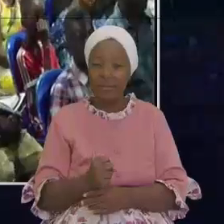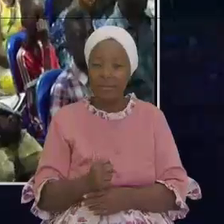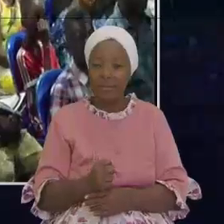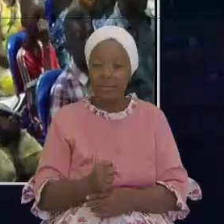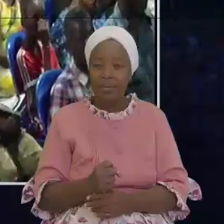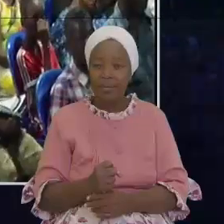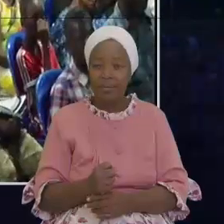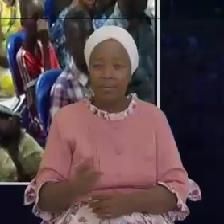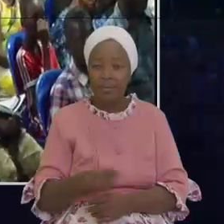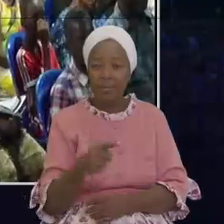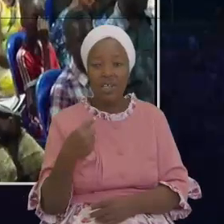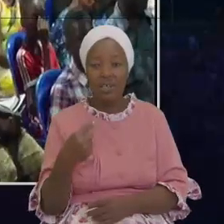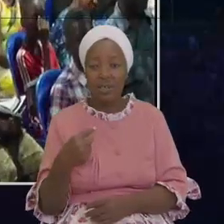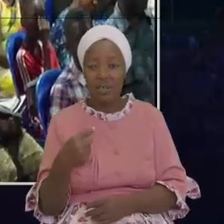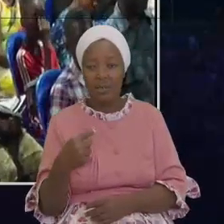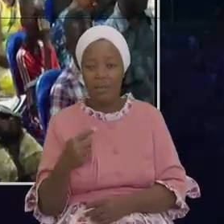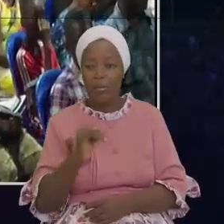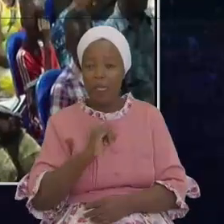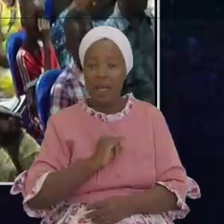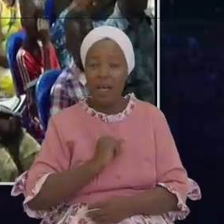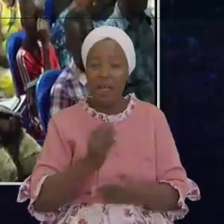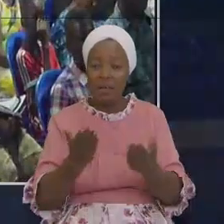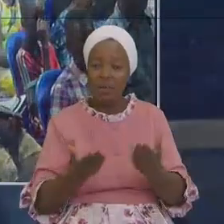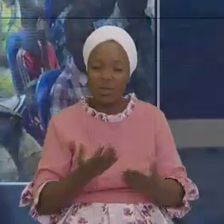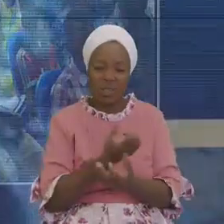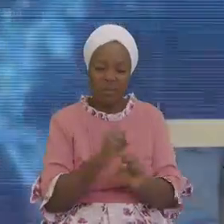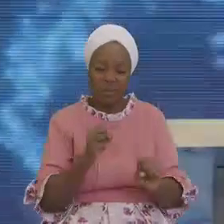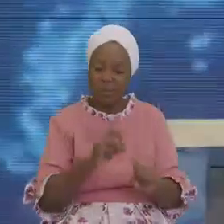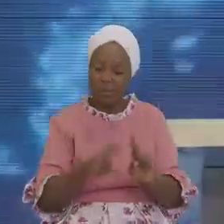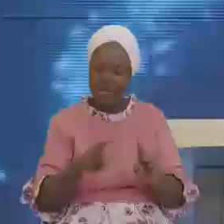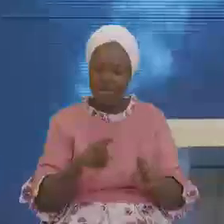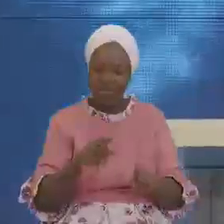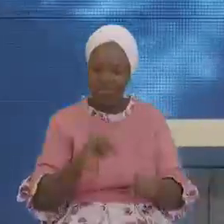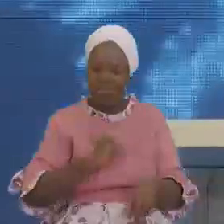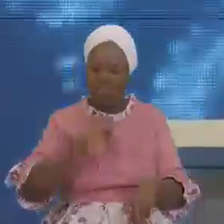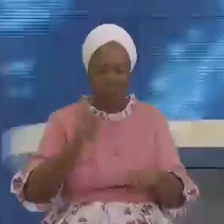they say, I want salvation, but I cannot be saved